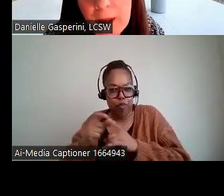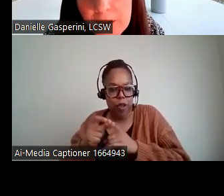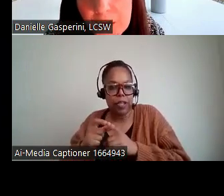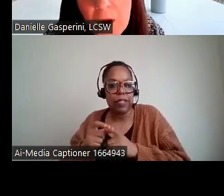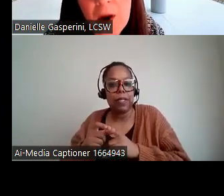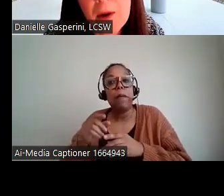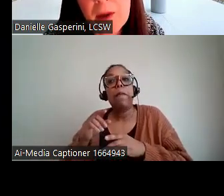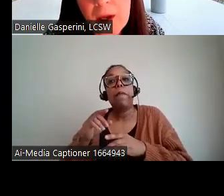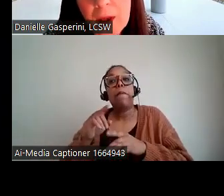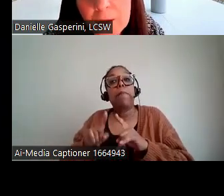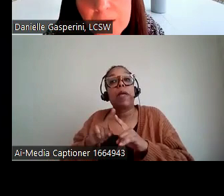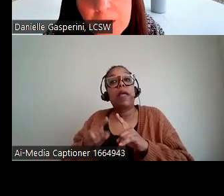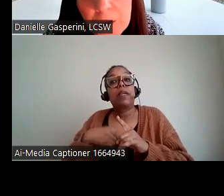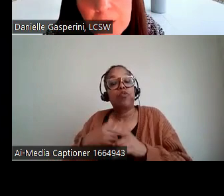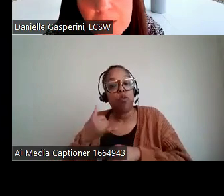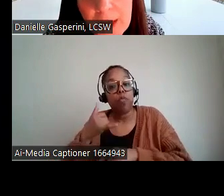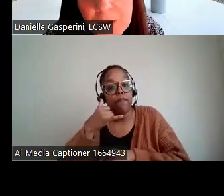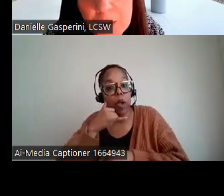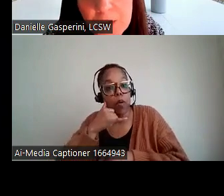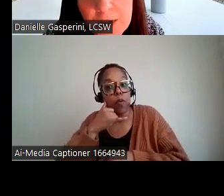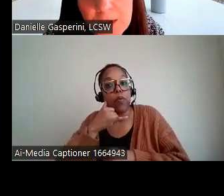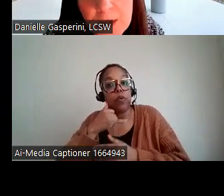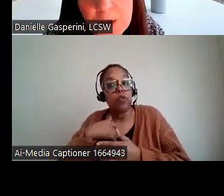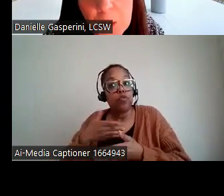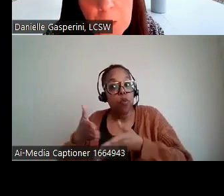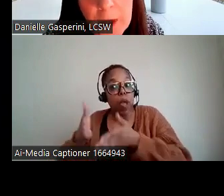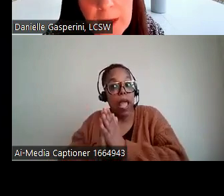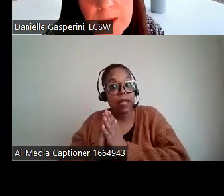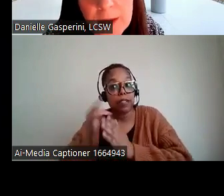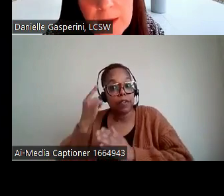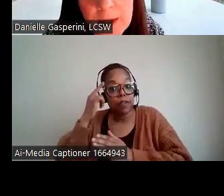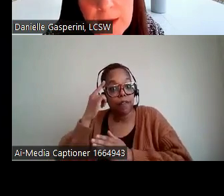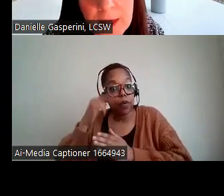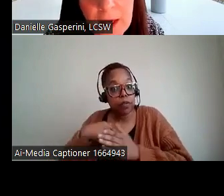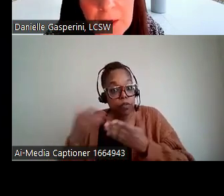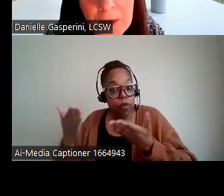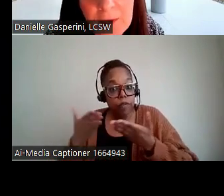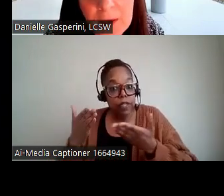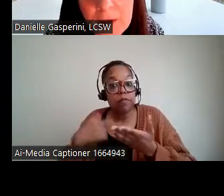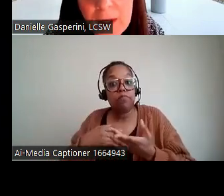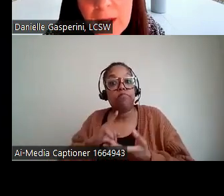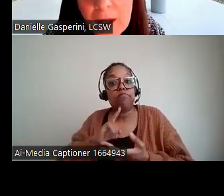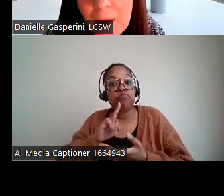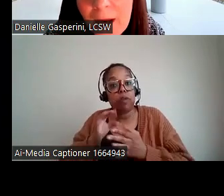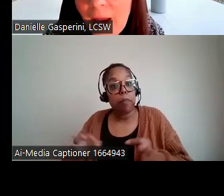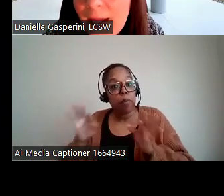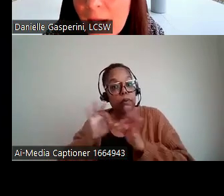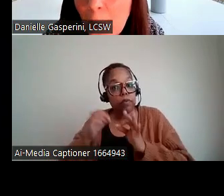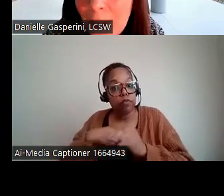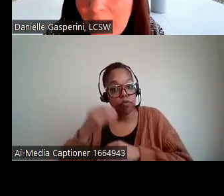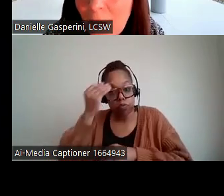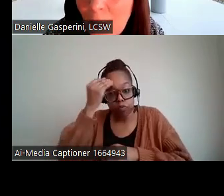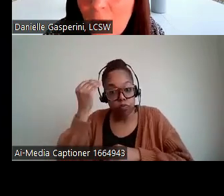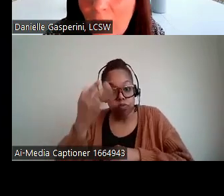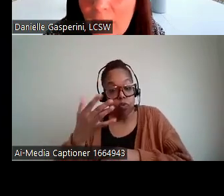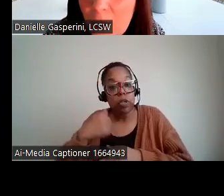you're making this call to ask for services, it's so important to say how you really feel. I need help